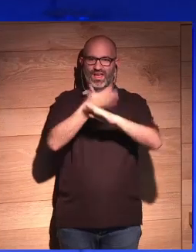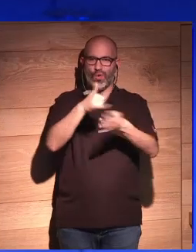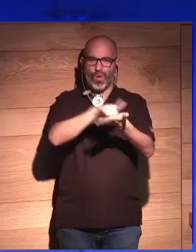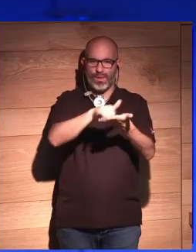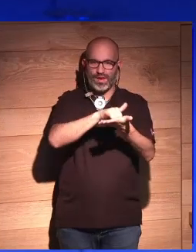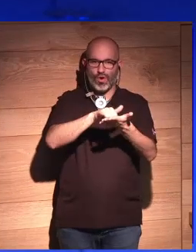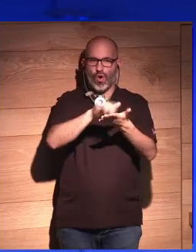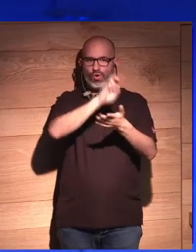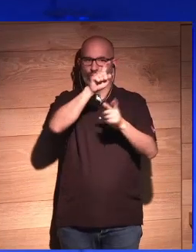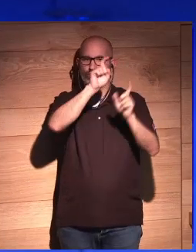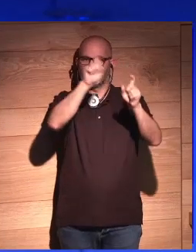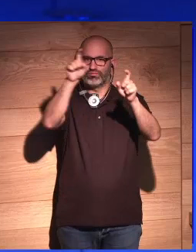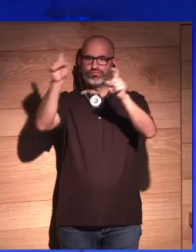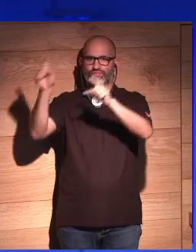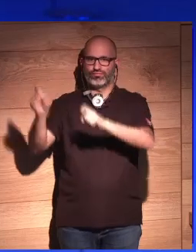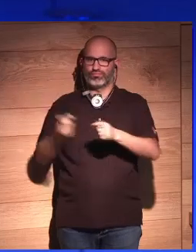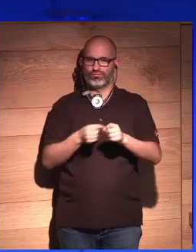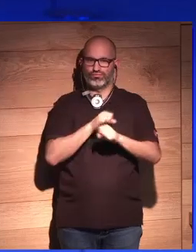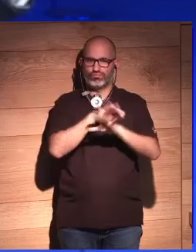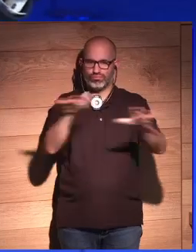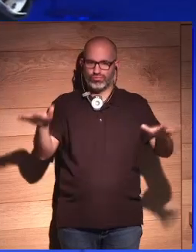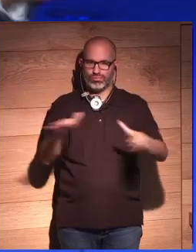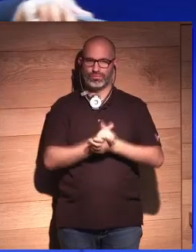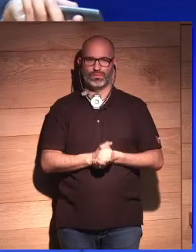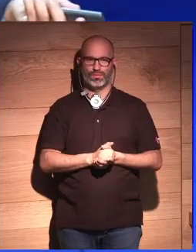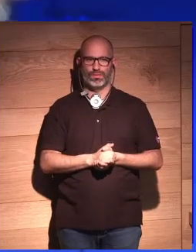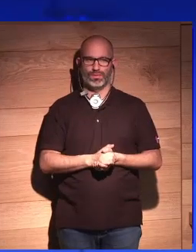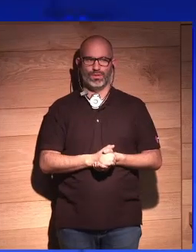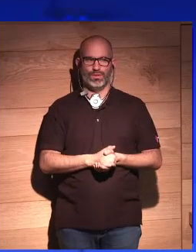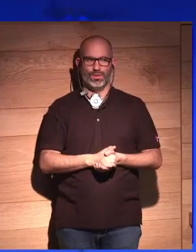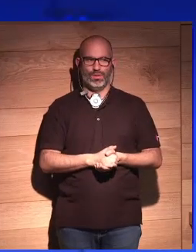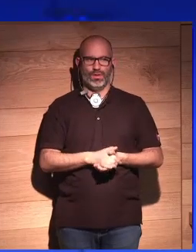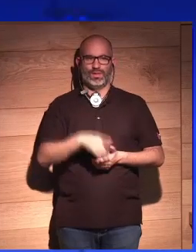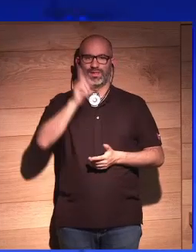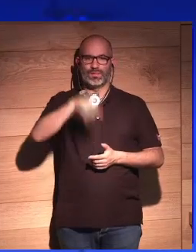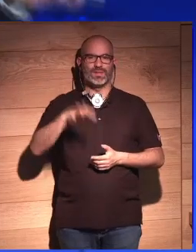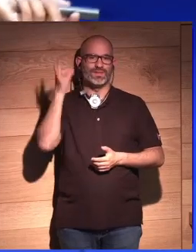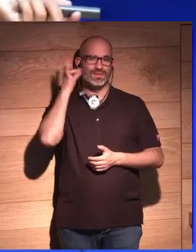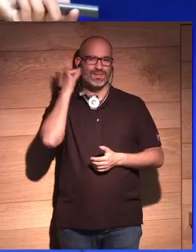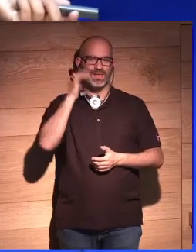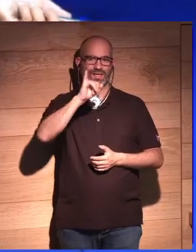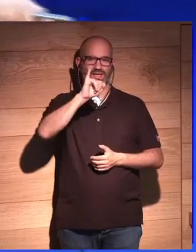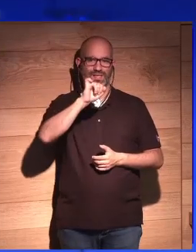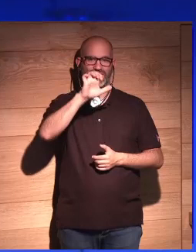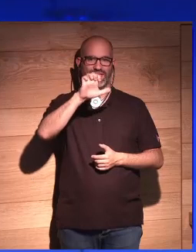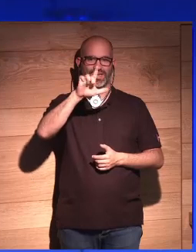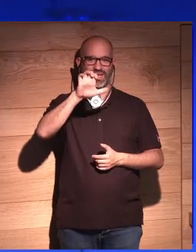Museum. And Yelena Rachitsky was actually, she worked for me. She was my intern, and then she became an employee of the labs, and